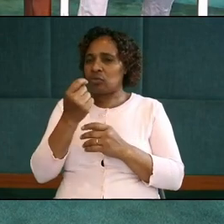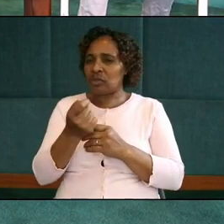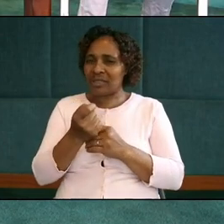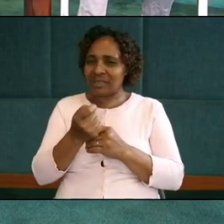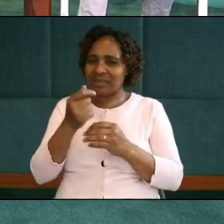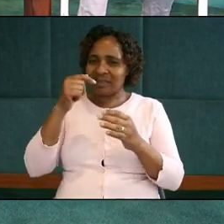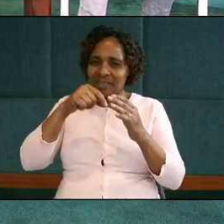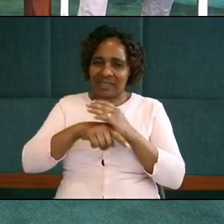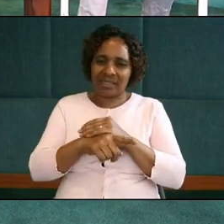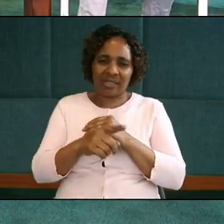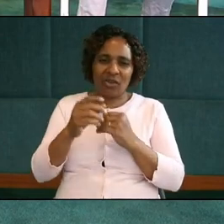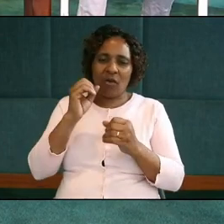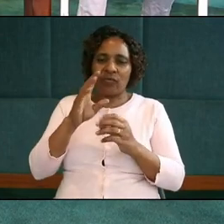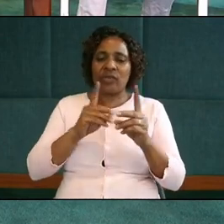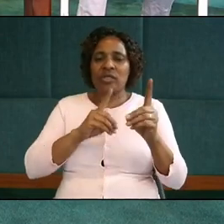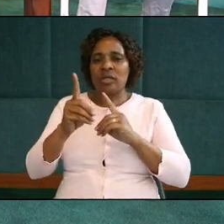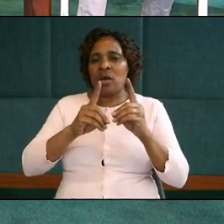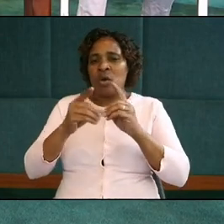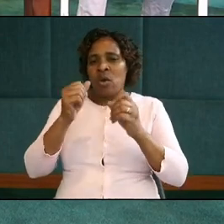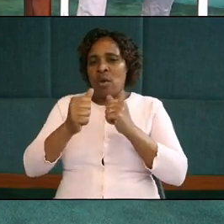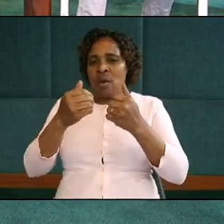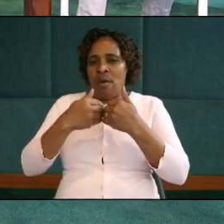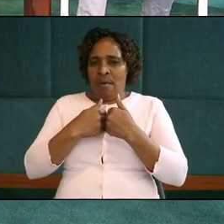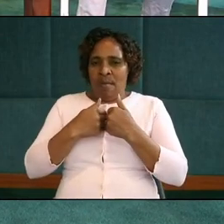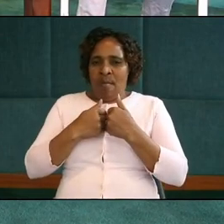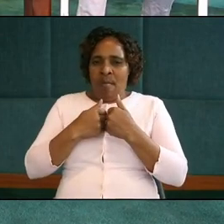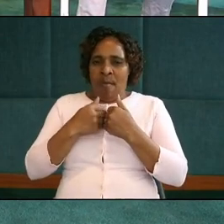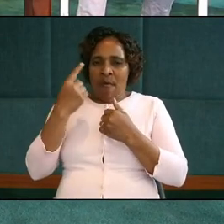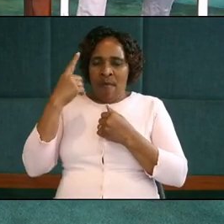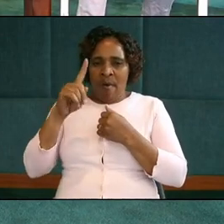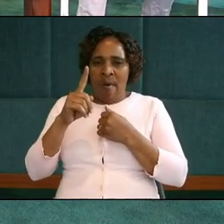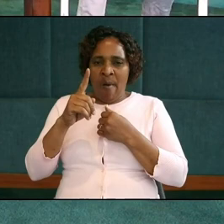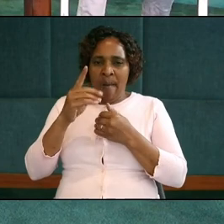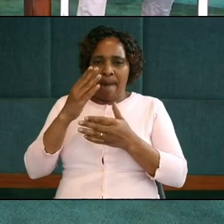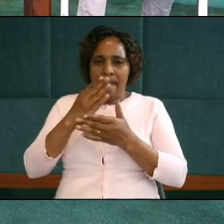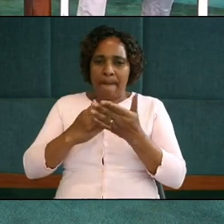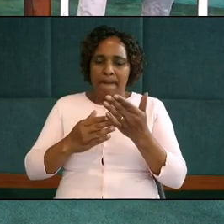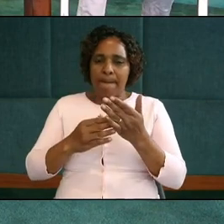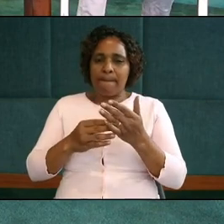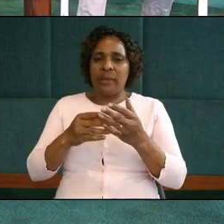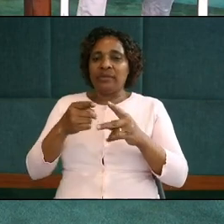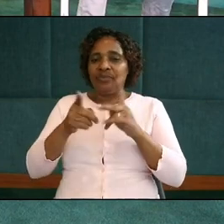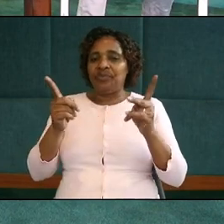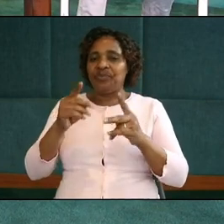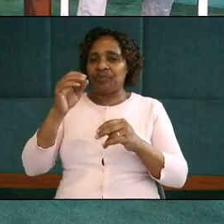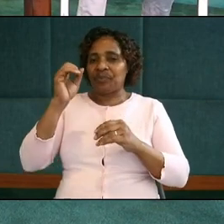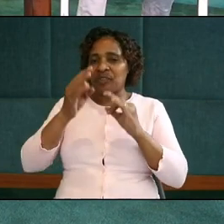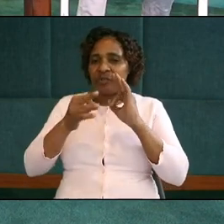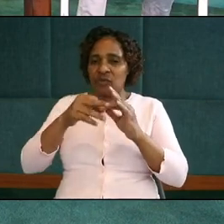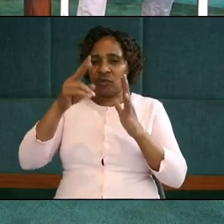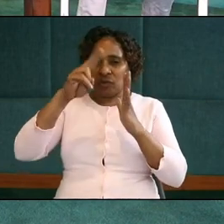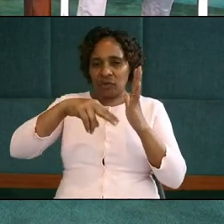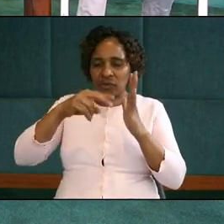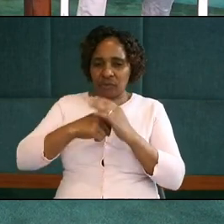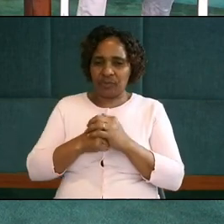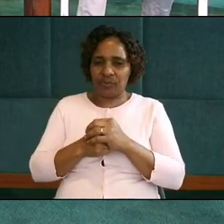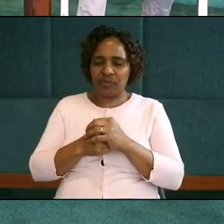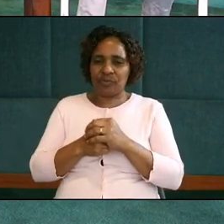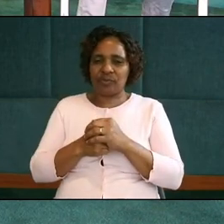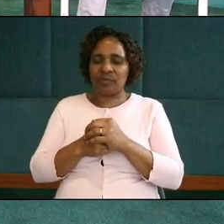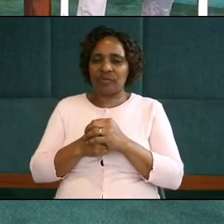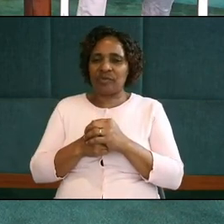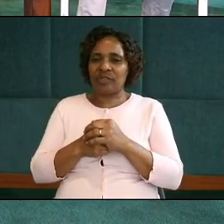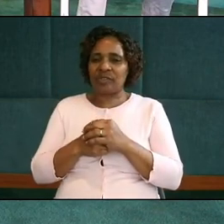insight on the discussion that we're having prior from the Did You Know part. Misati, if you could just read the Did You Know. Did you know